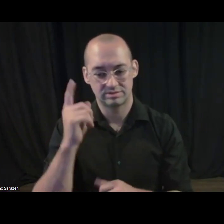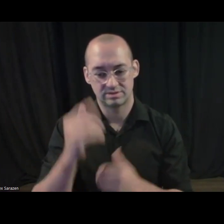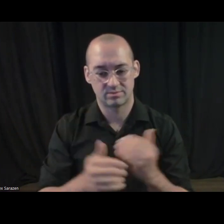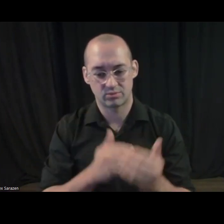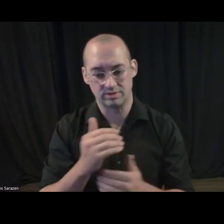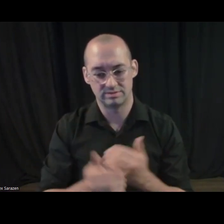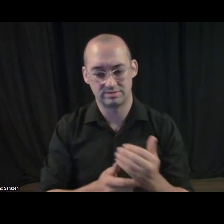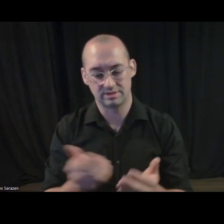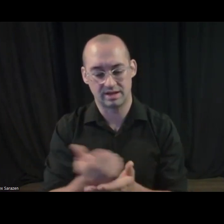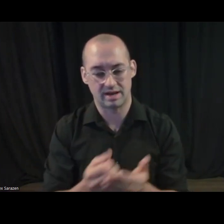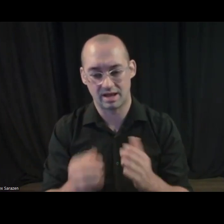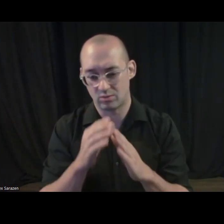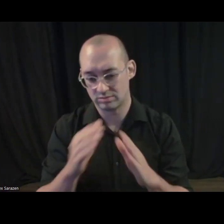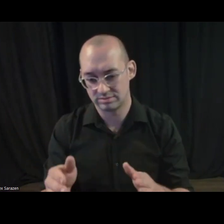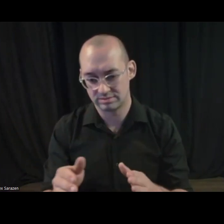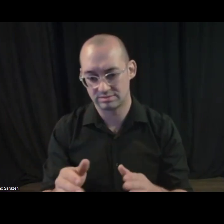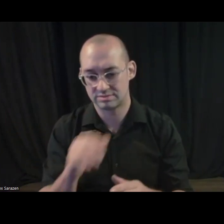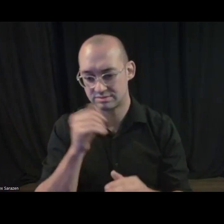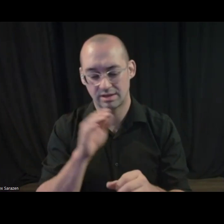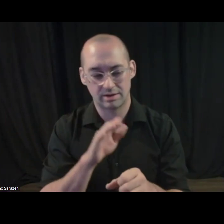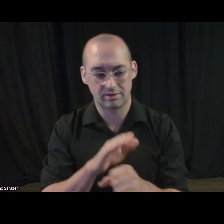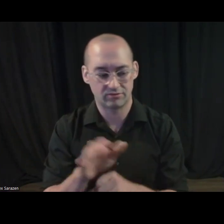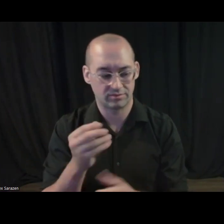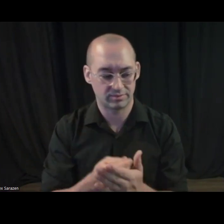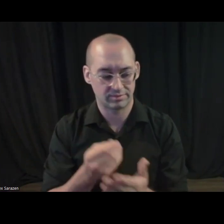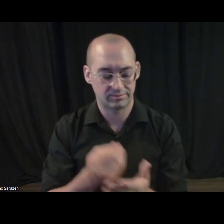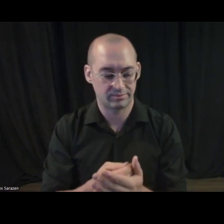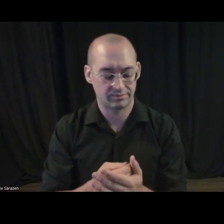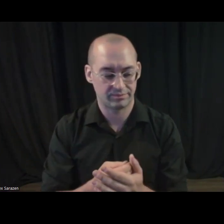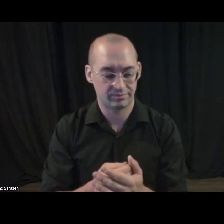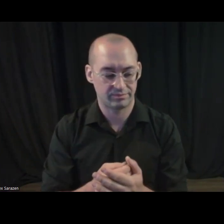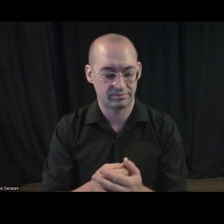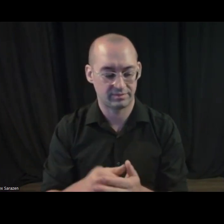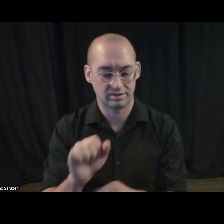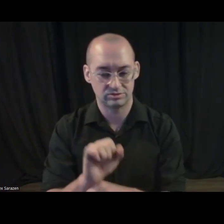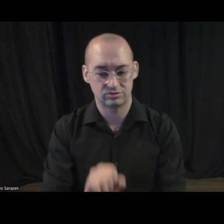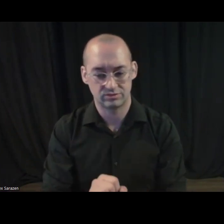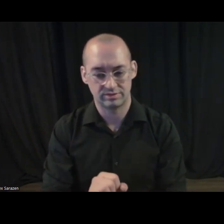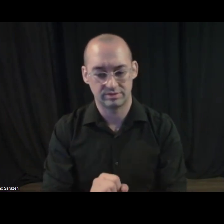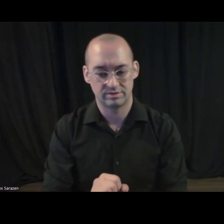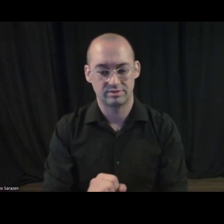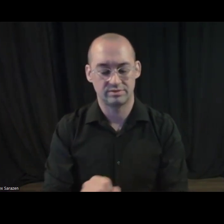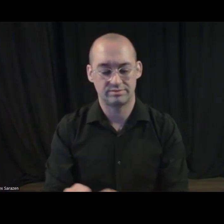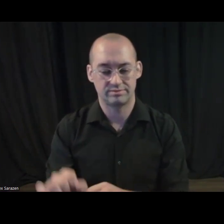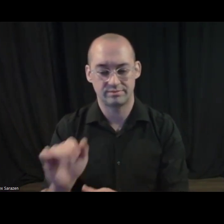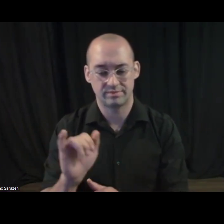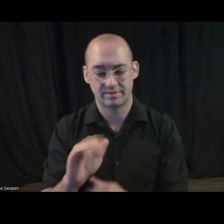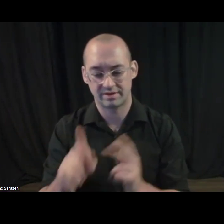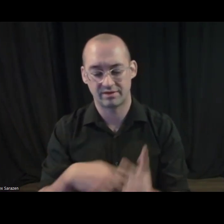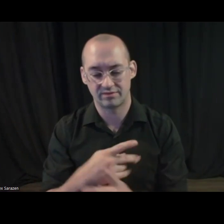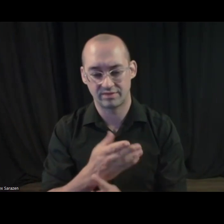house. There's a lack of funds for first, security, utility deposits, and all those types of